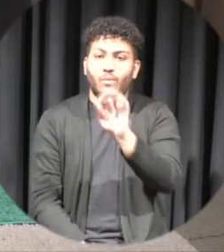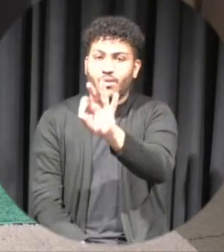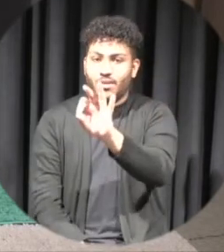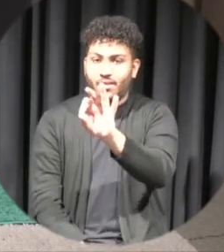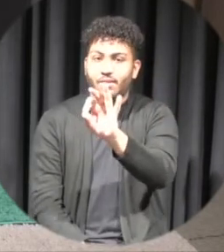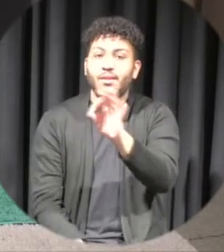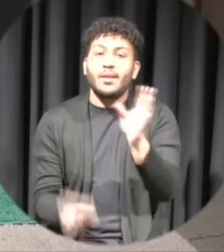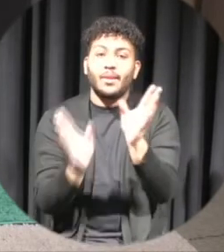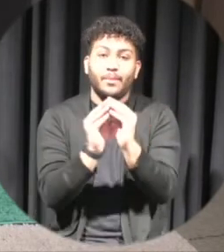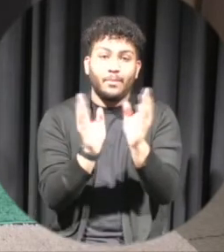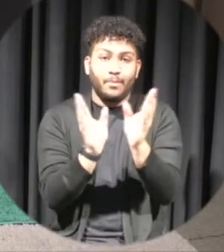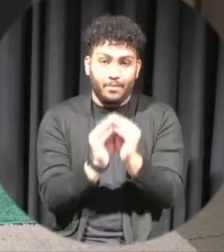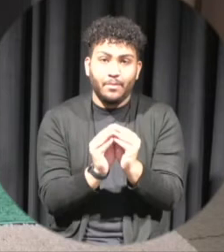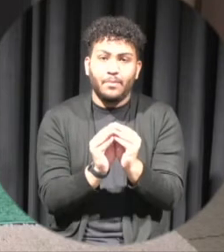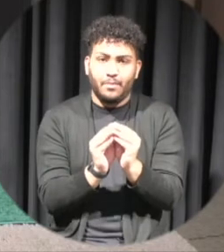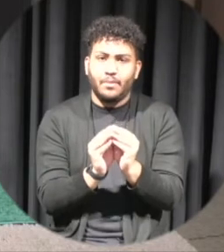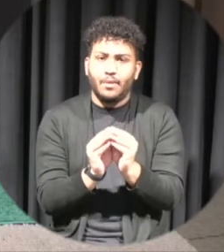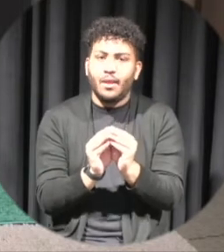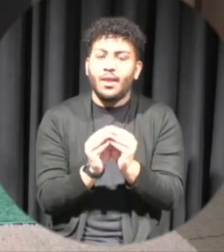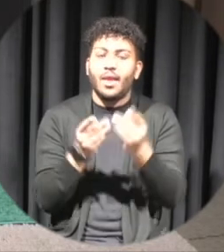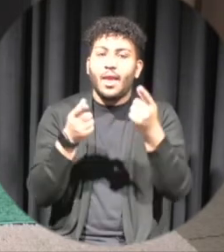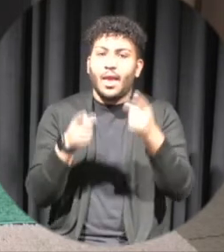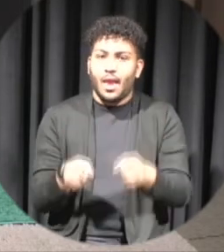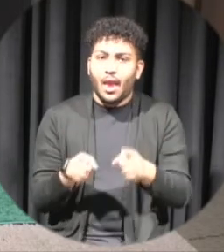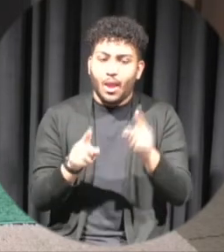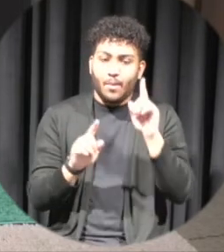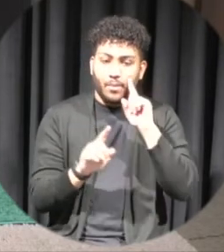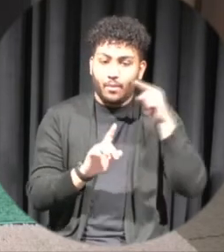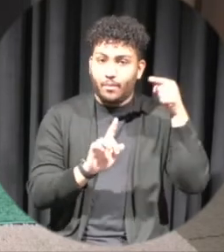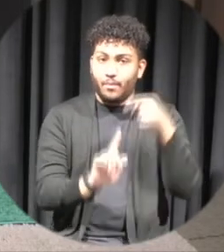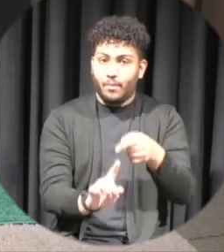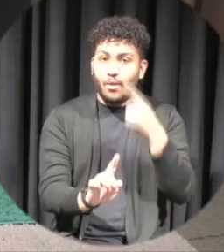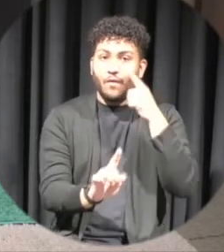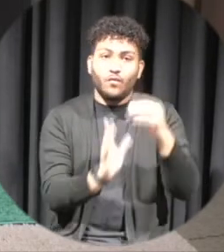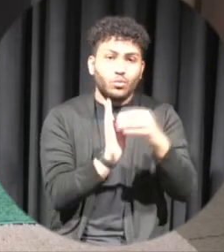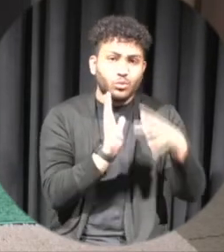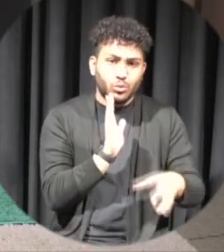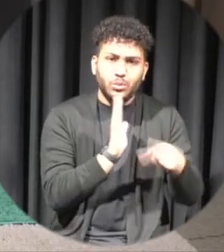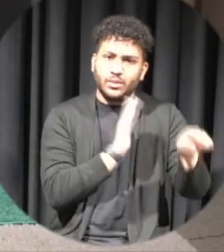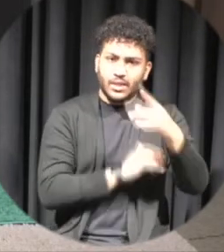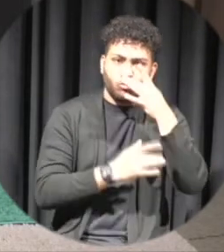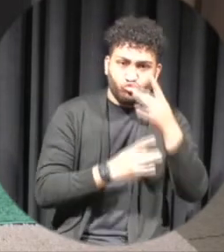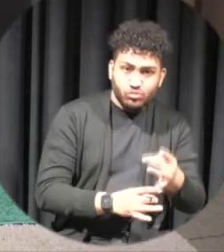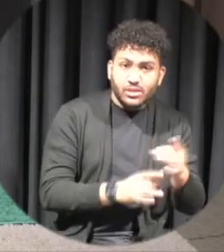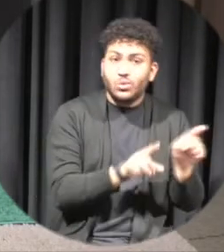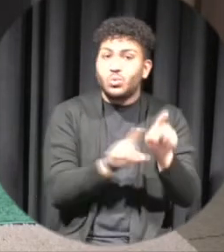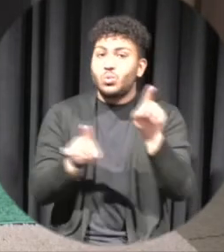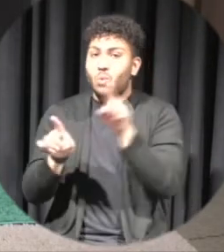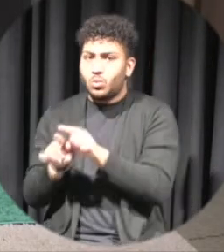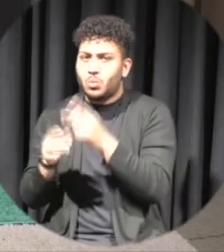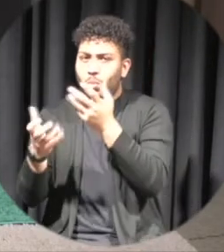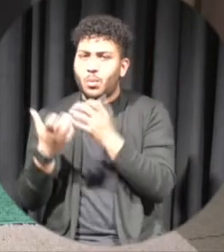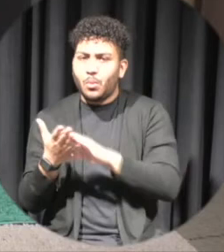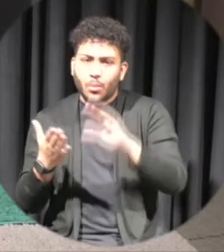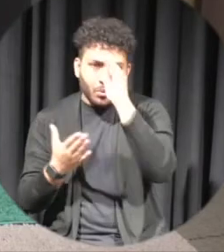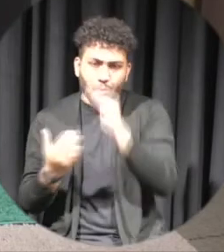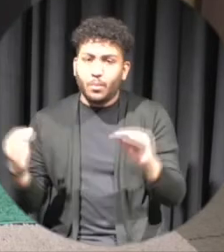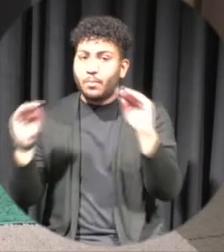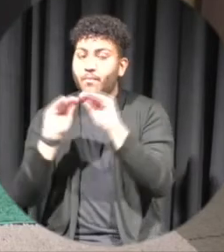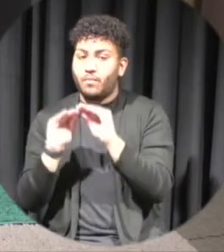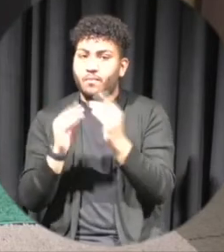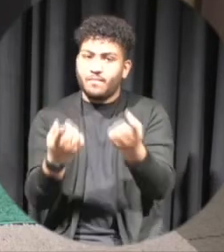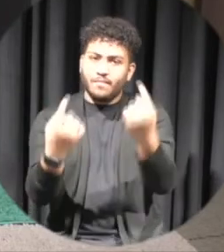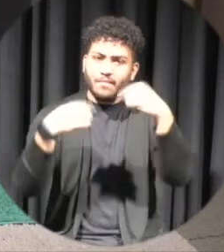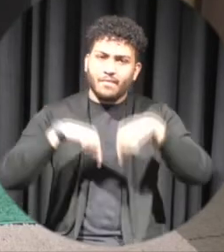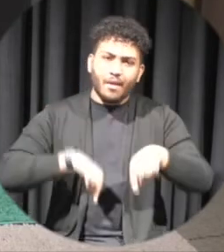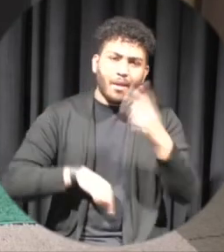1300-109. The meetings are conducive to students both very interested in politics and those wanting to learn more. Come and see